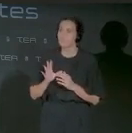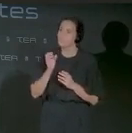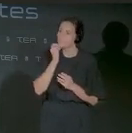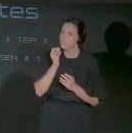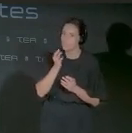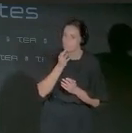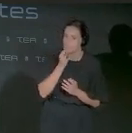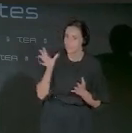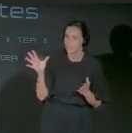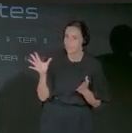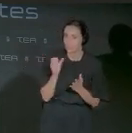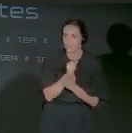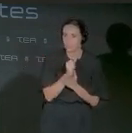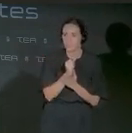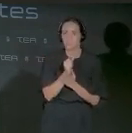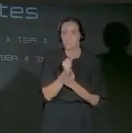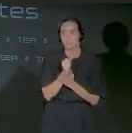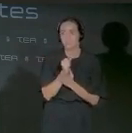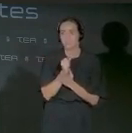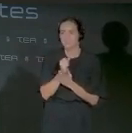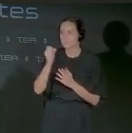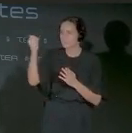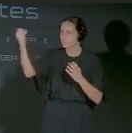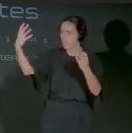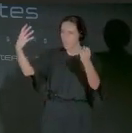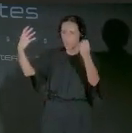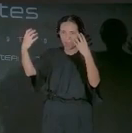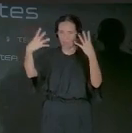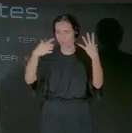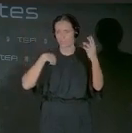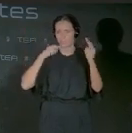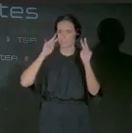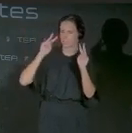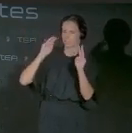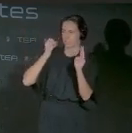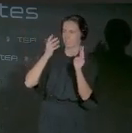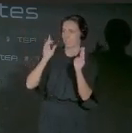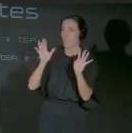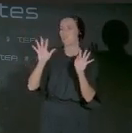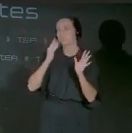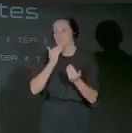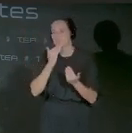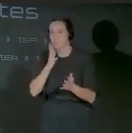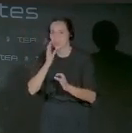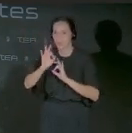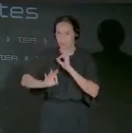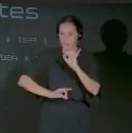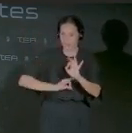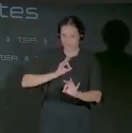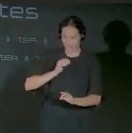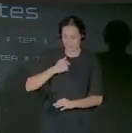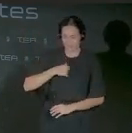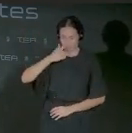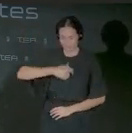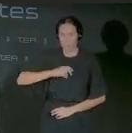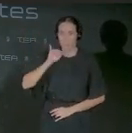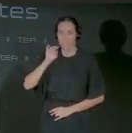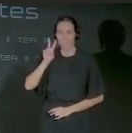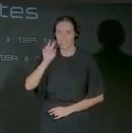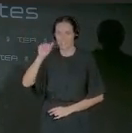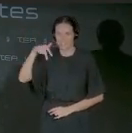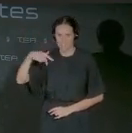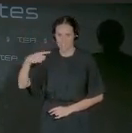Thanks for joining this panel. My name is Iván Fernández Lobo, and yes, I'm General Secretary of Devicat, that is the Catalonian Games Association, but